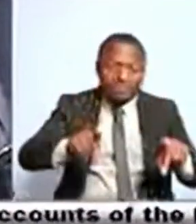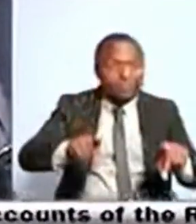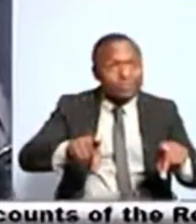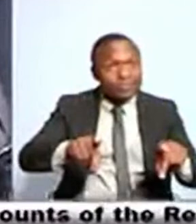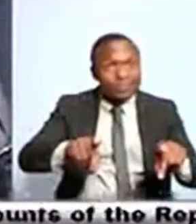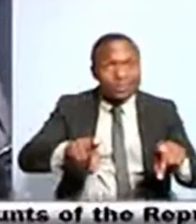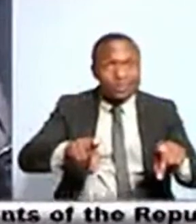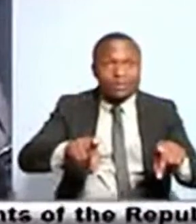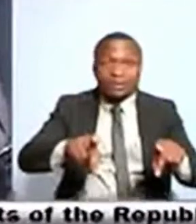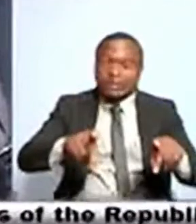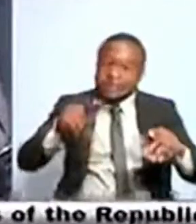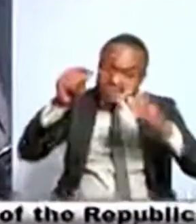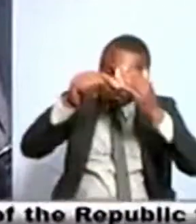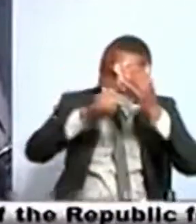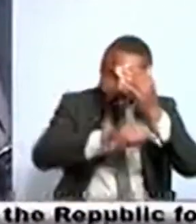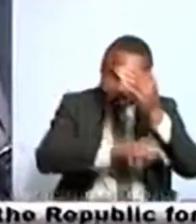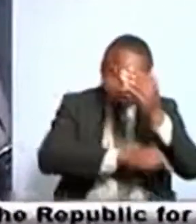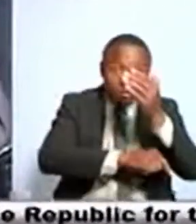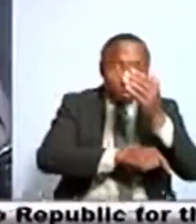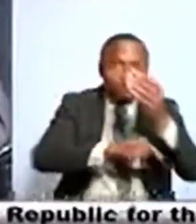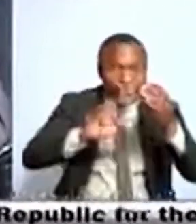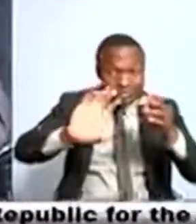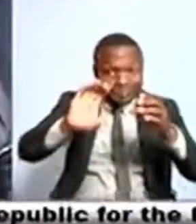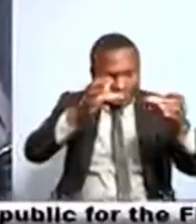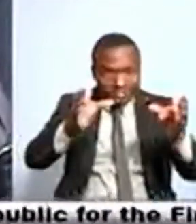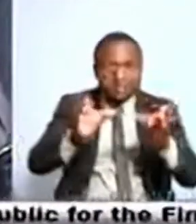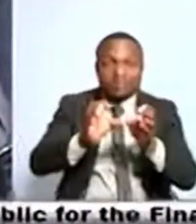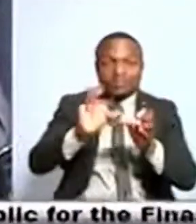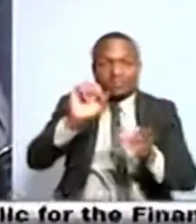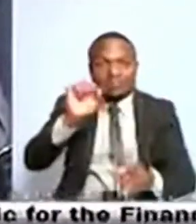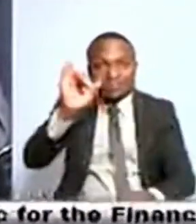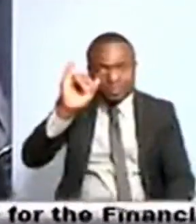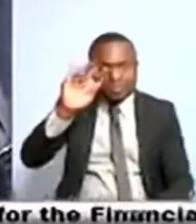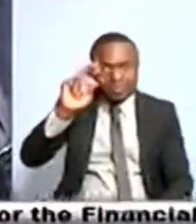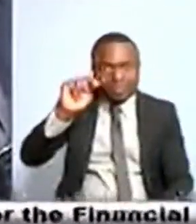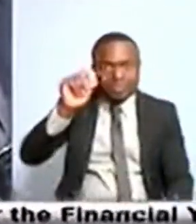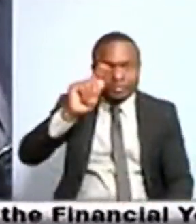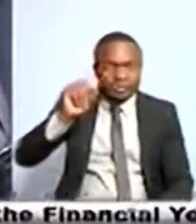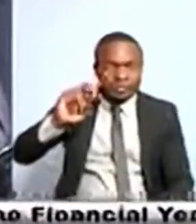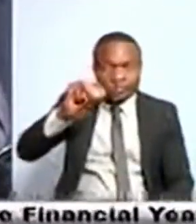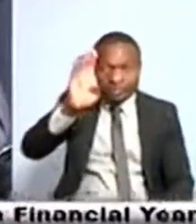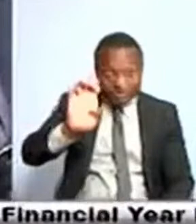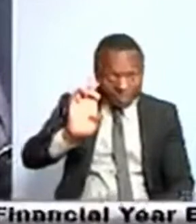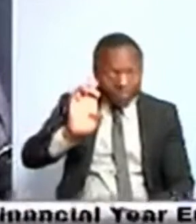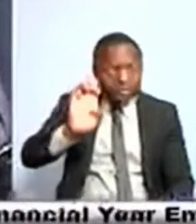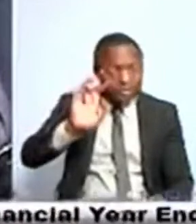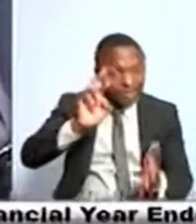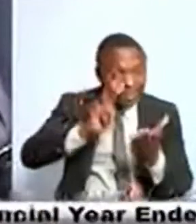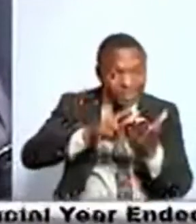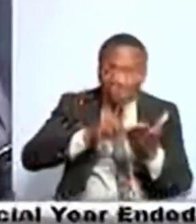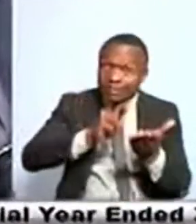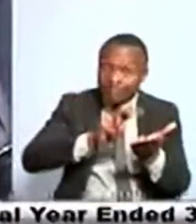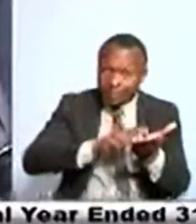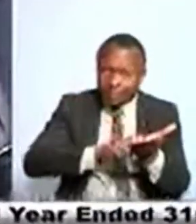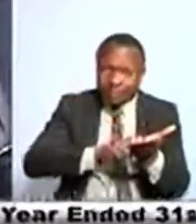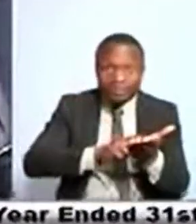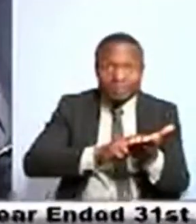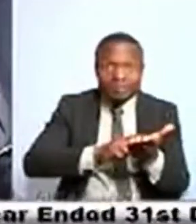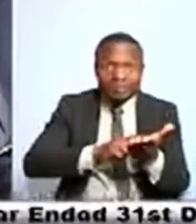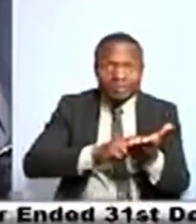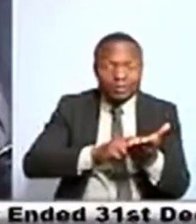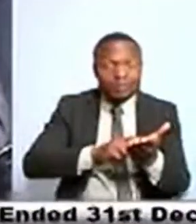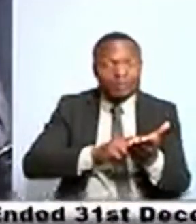in the remotest part of Sinazongwe. The report that has, the